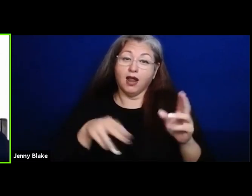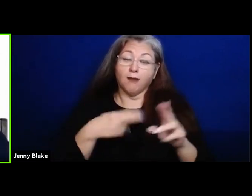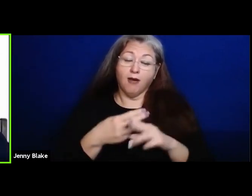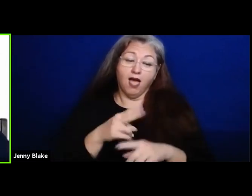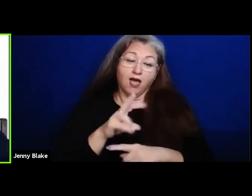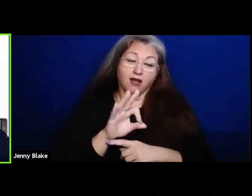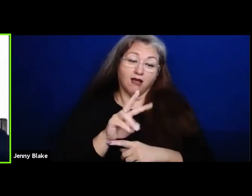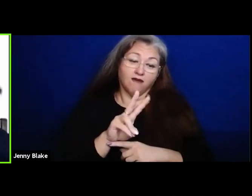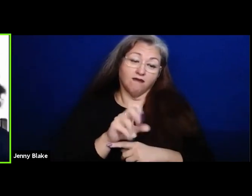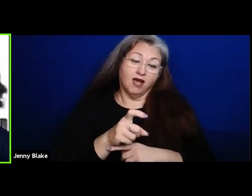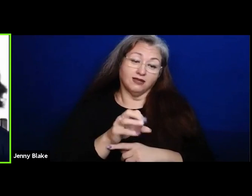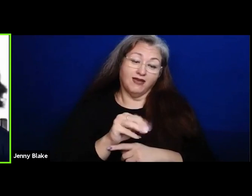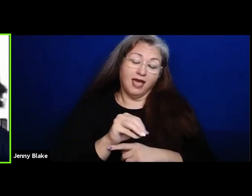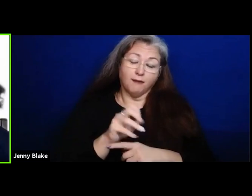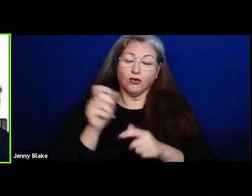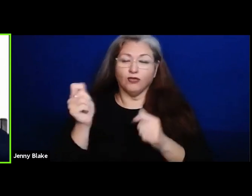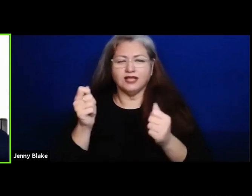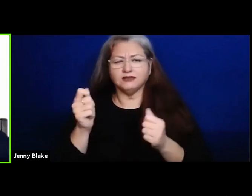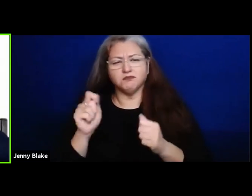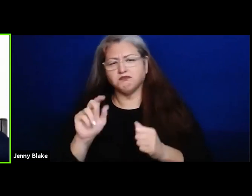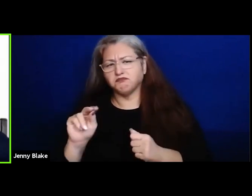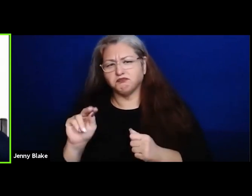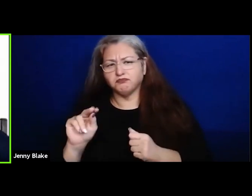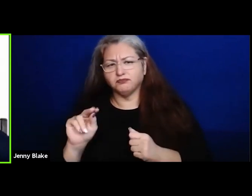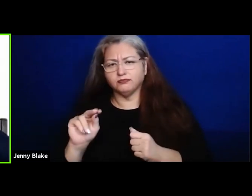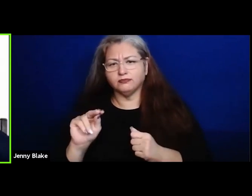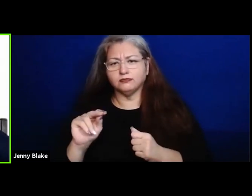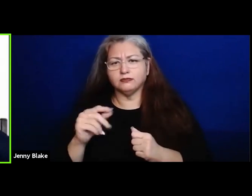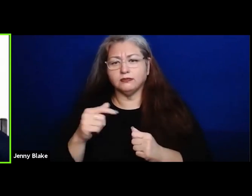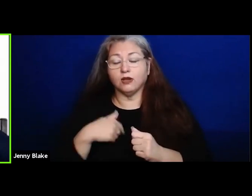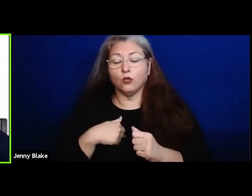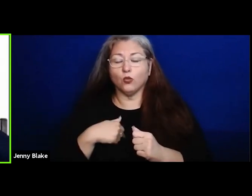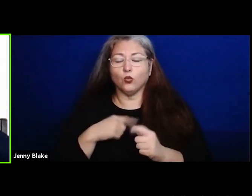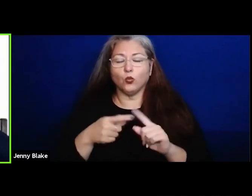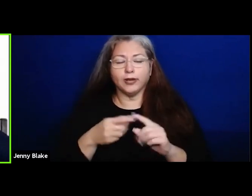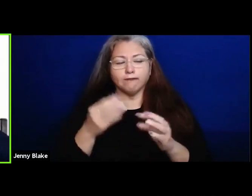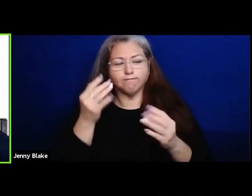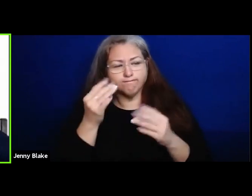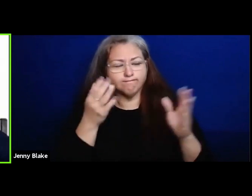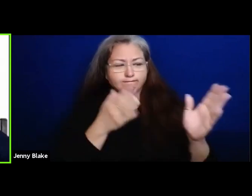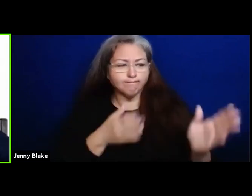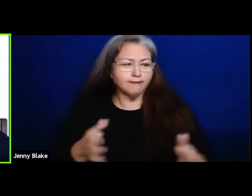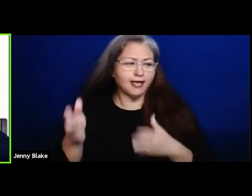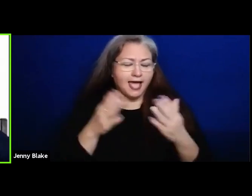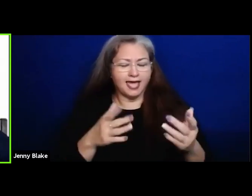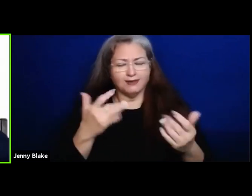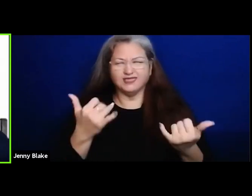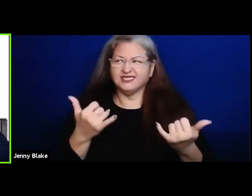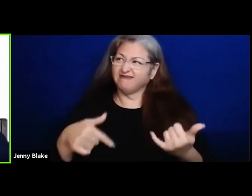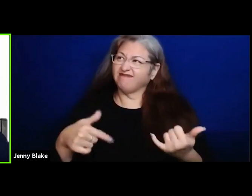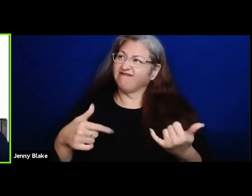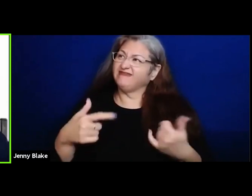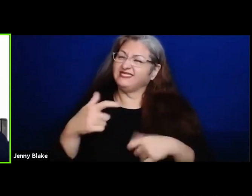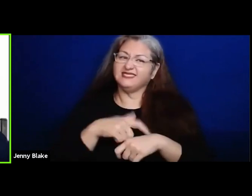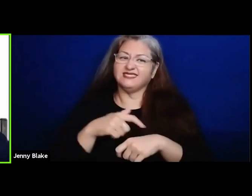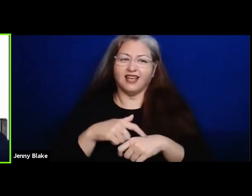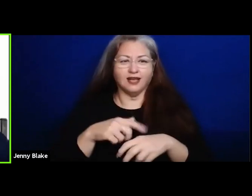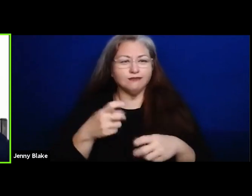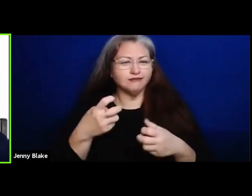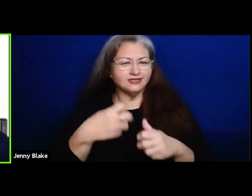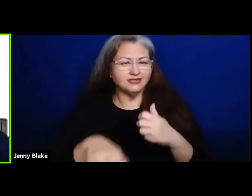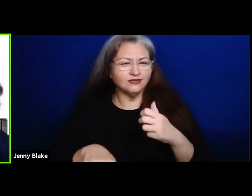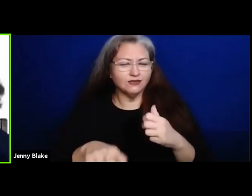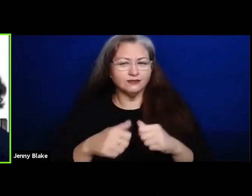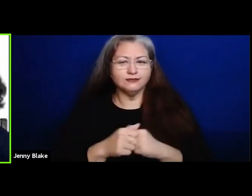Femme or the festival. When we were planning this in these very kind of difficult times, we realized